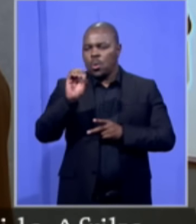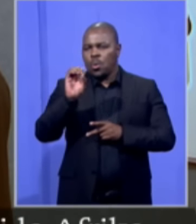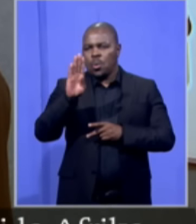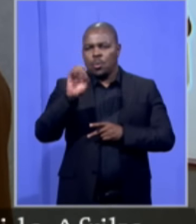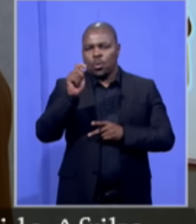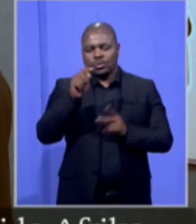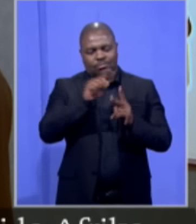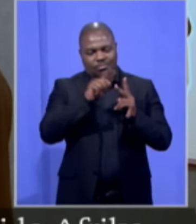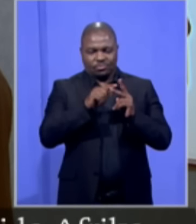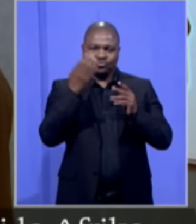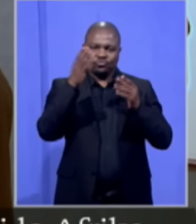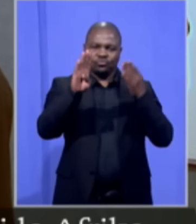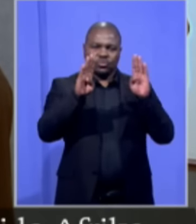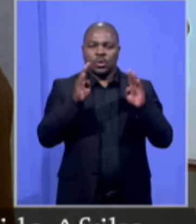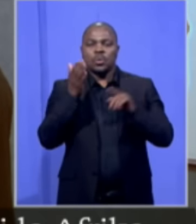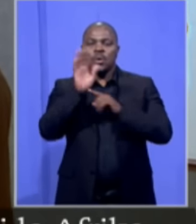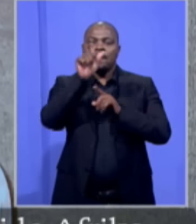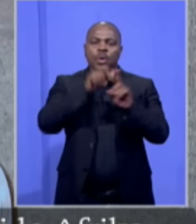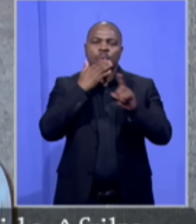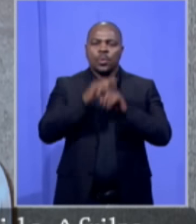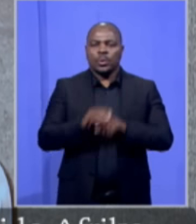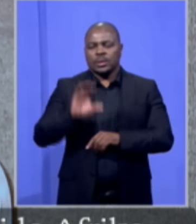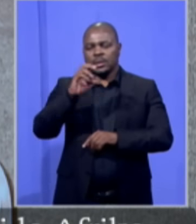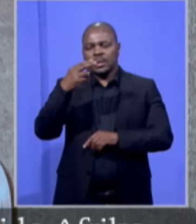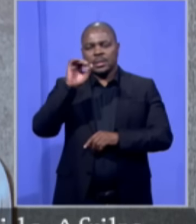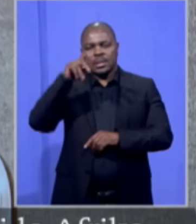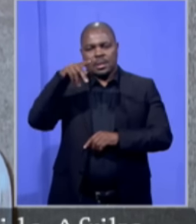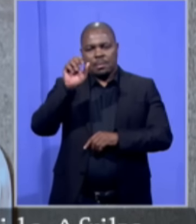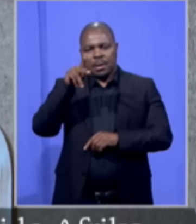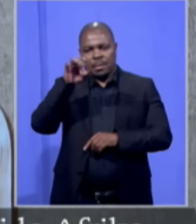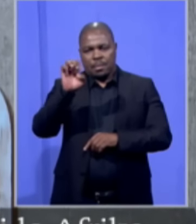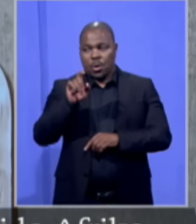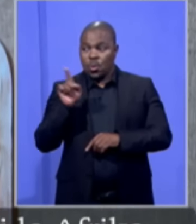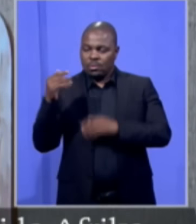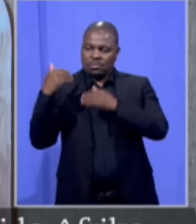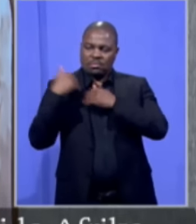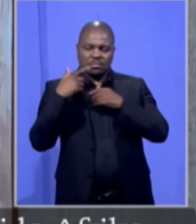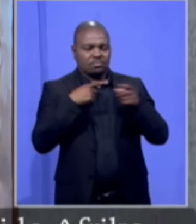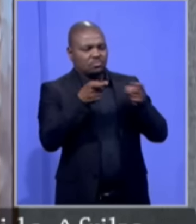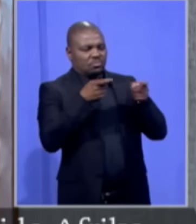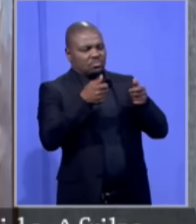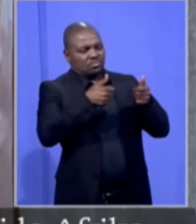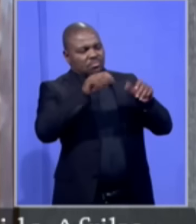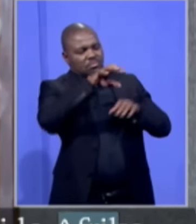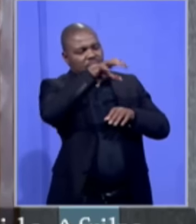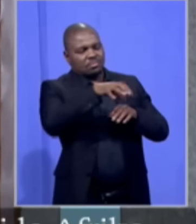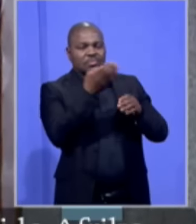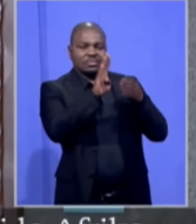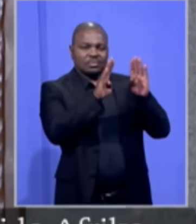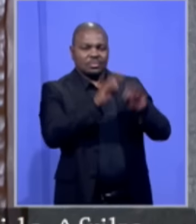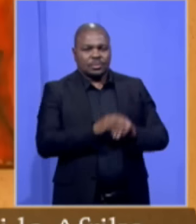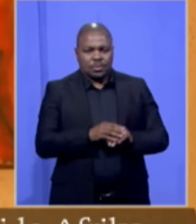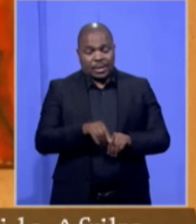di tsamaisiwa ke Chipape Mokgato yo e leng motlhokomedi mogolo wa William Humphrey. Ponelopele ya motlhokomedi